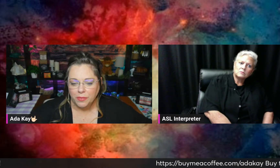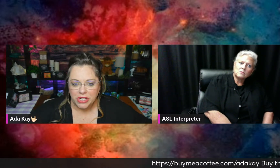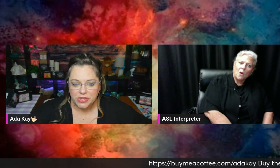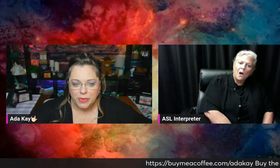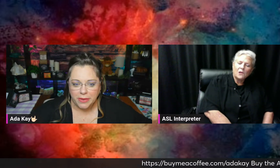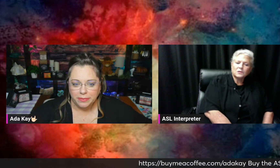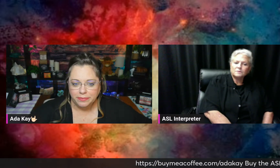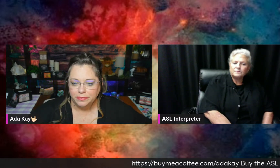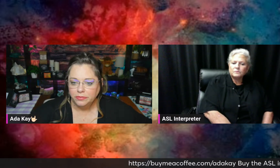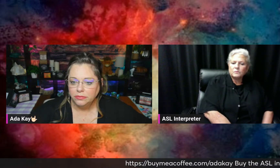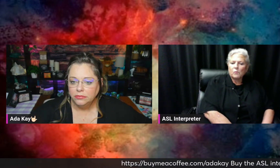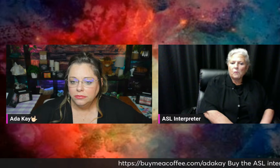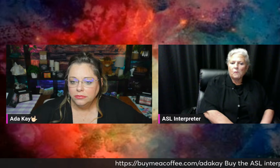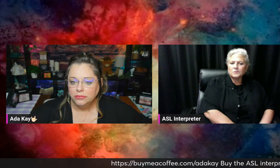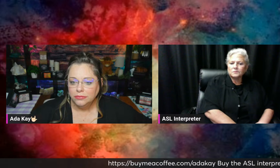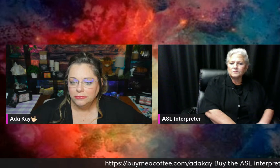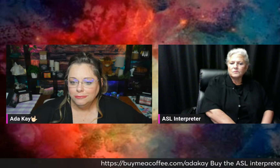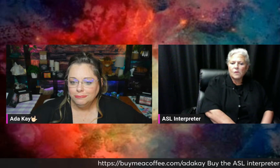company Spam.